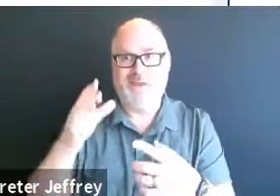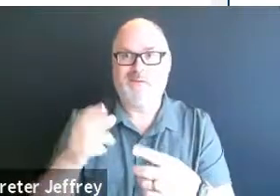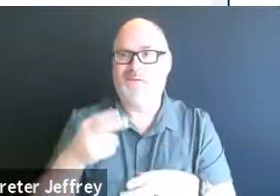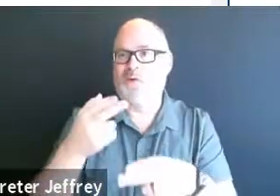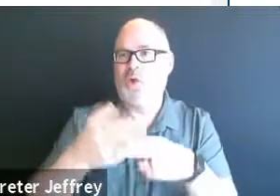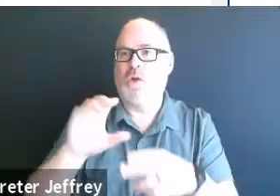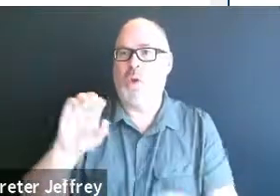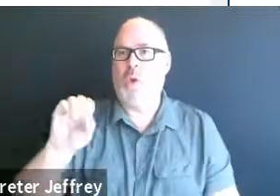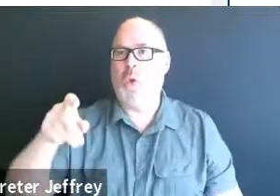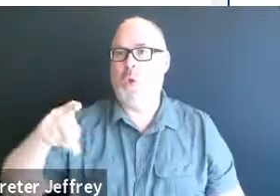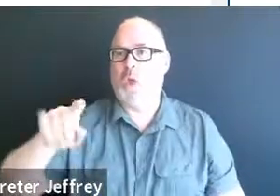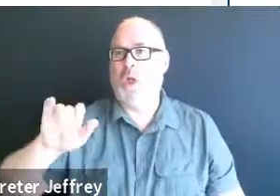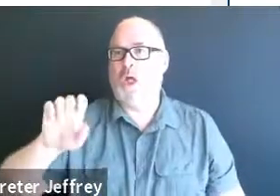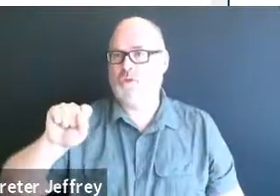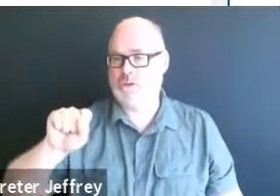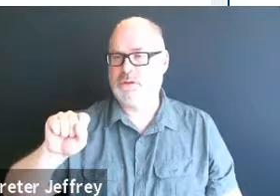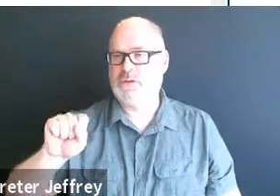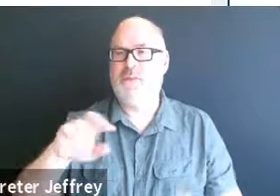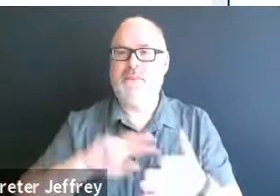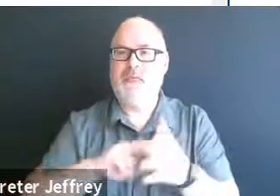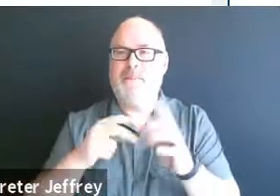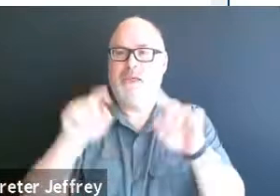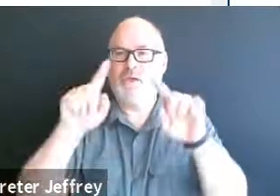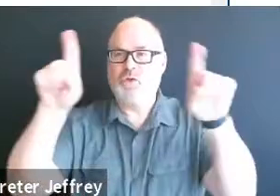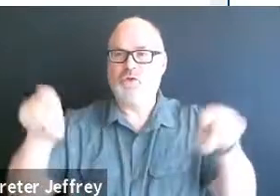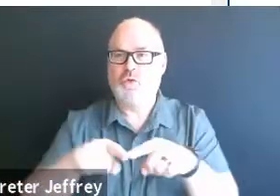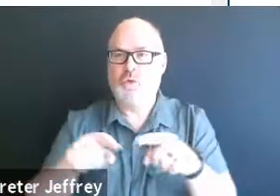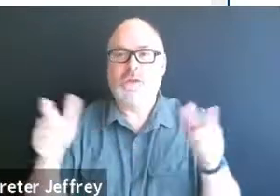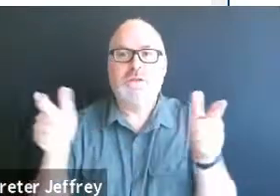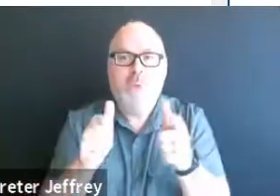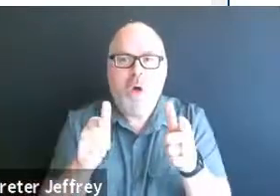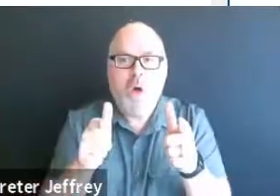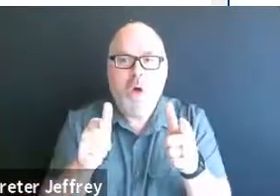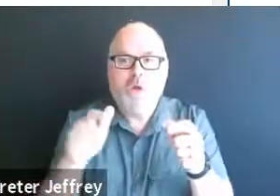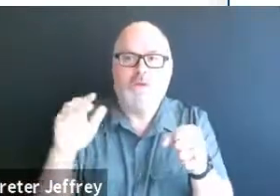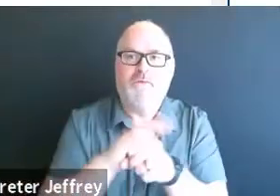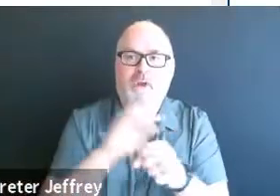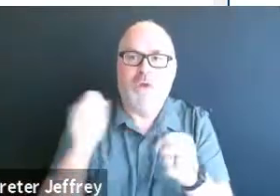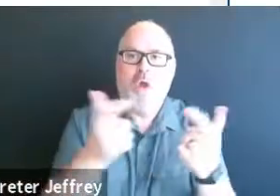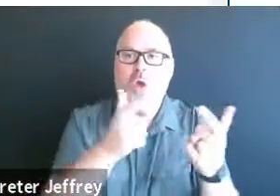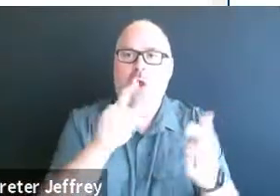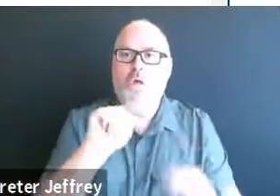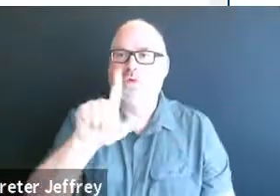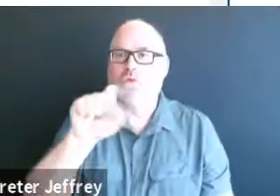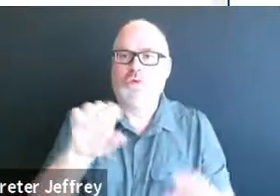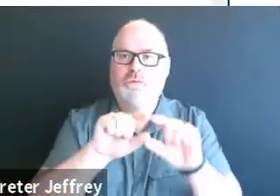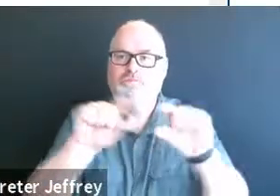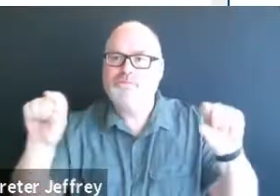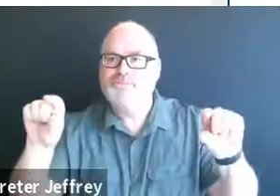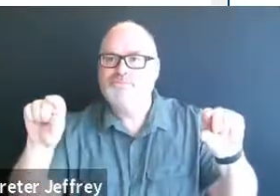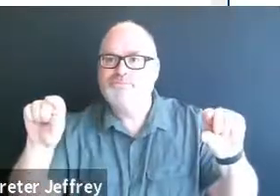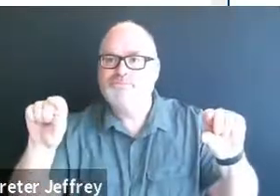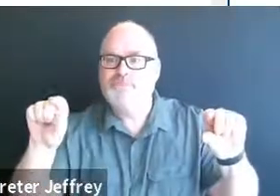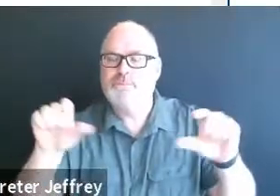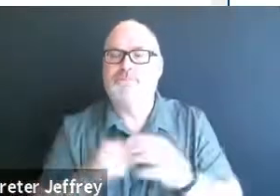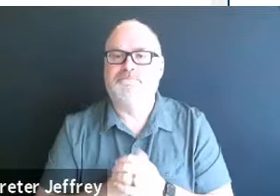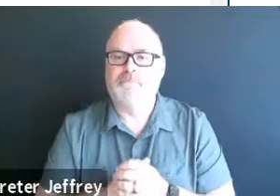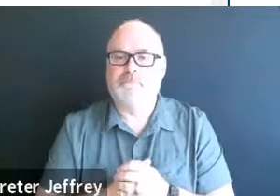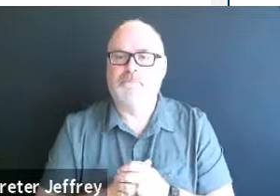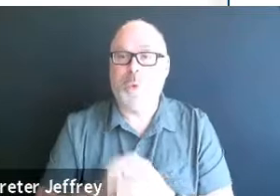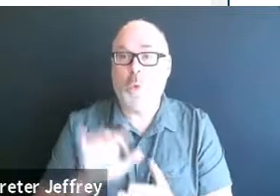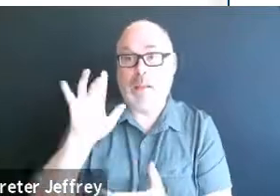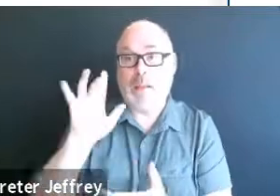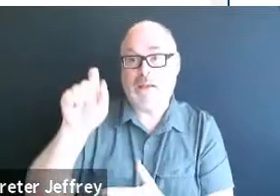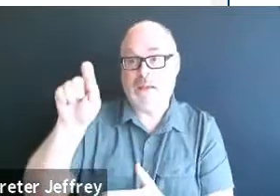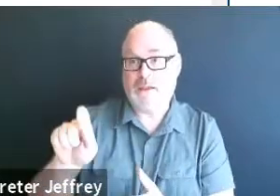bar. And all this means is that your screen is a little too small for all the different tool features within the new RCE. So when you click